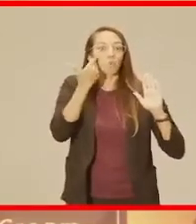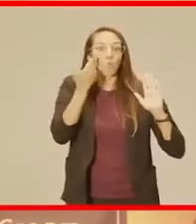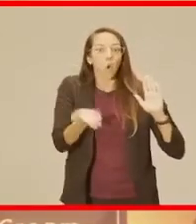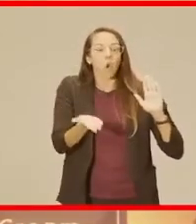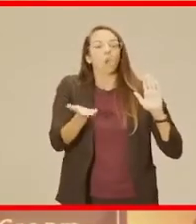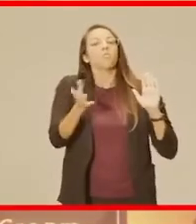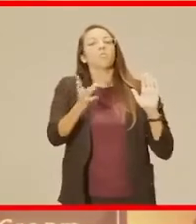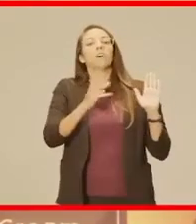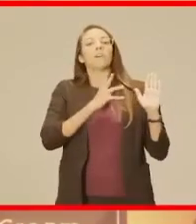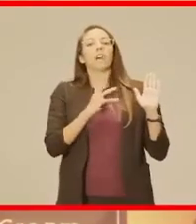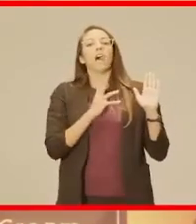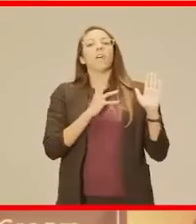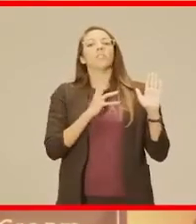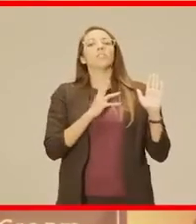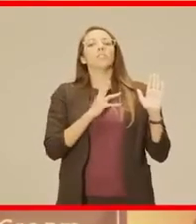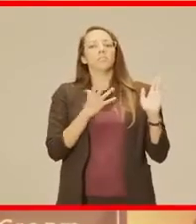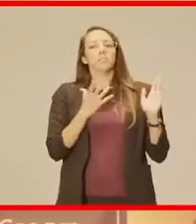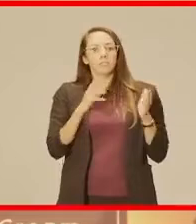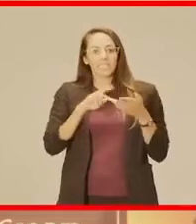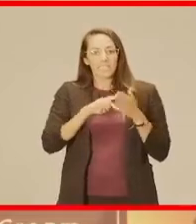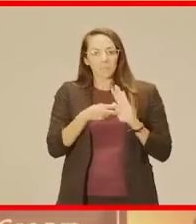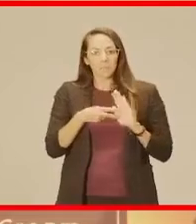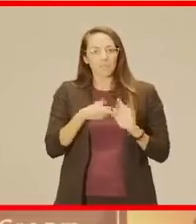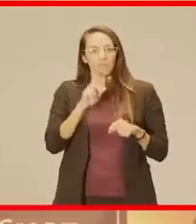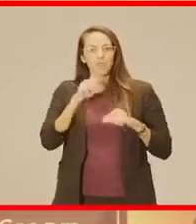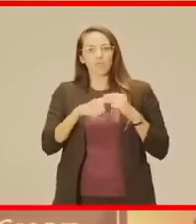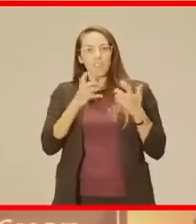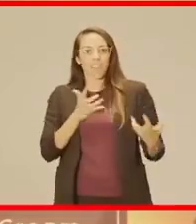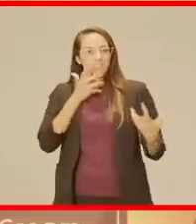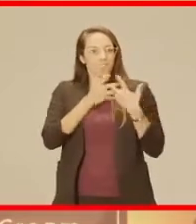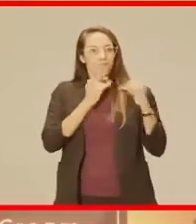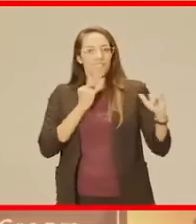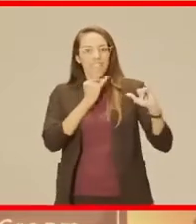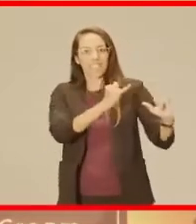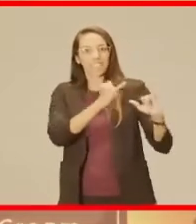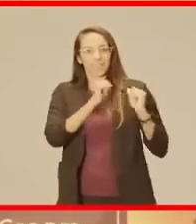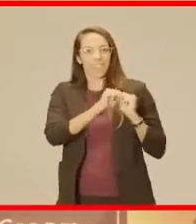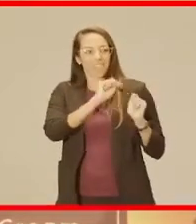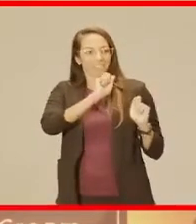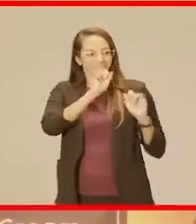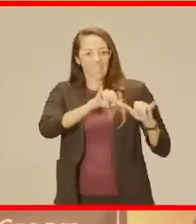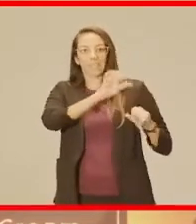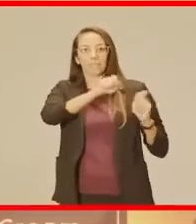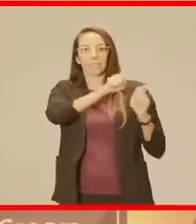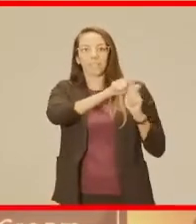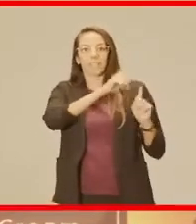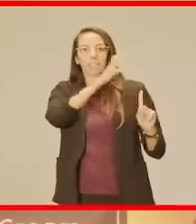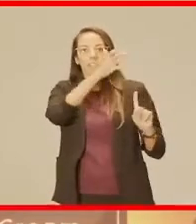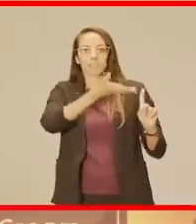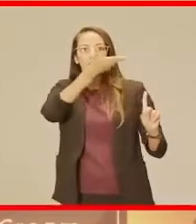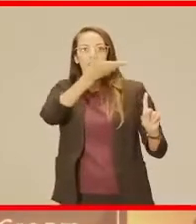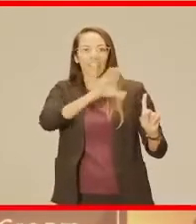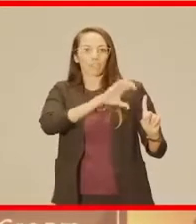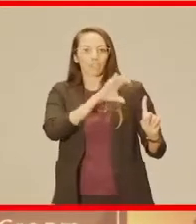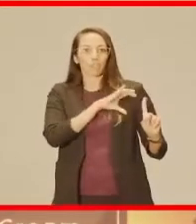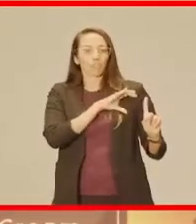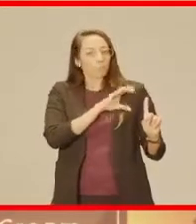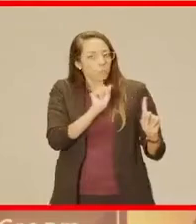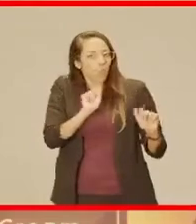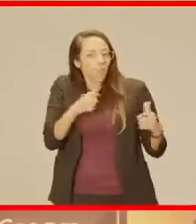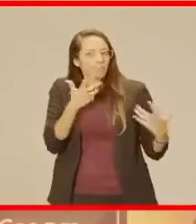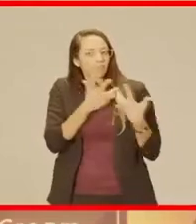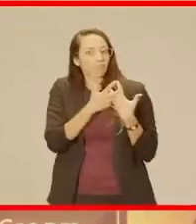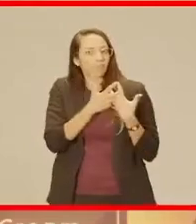don't necessarily have characteristics and tendencies that are shared